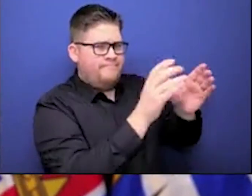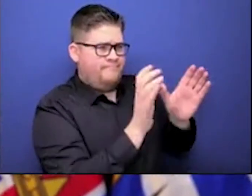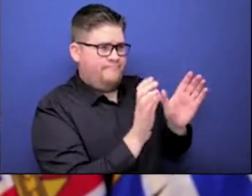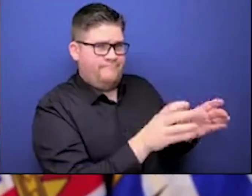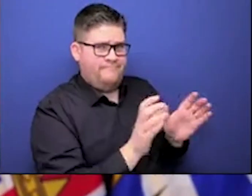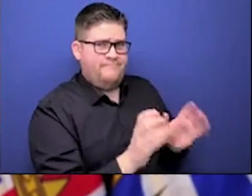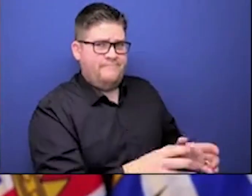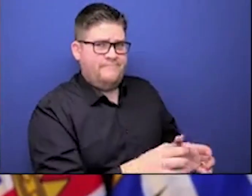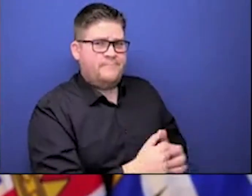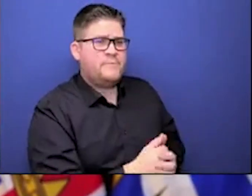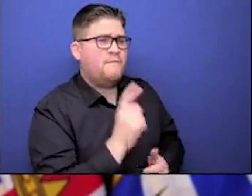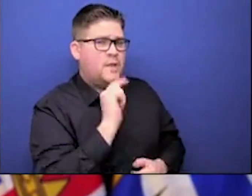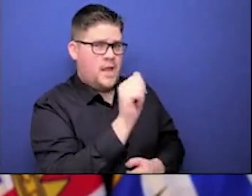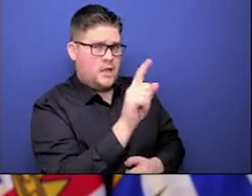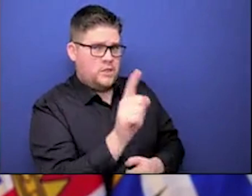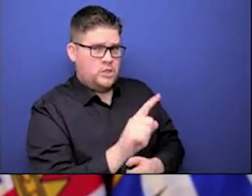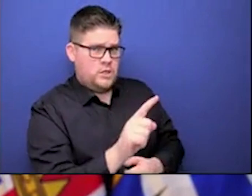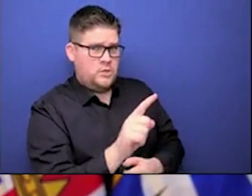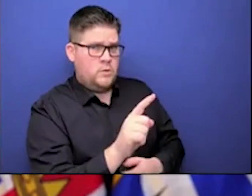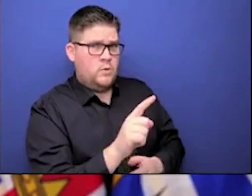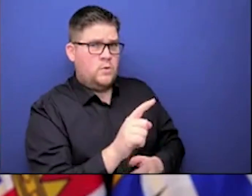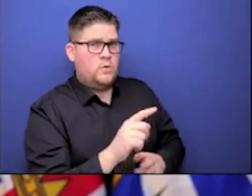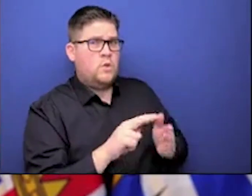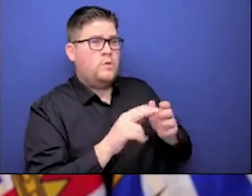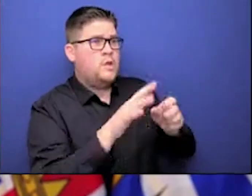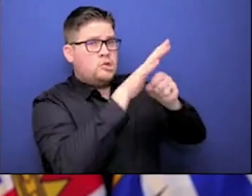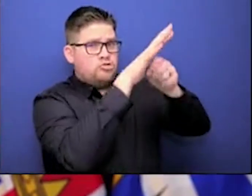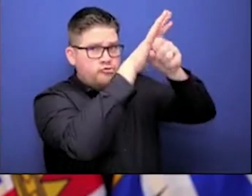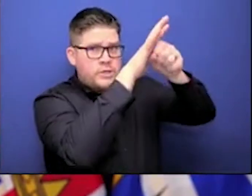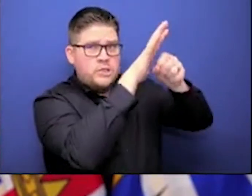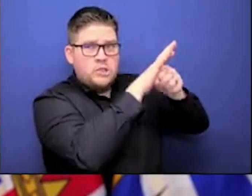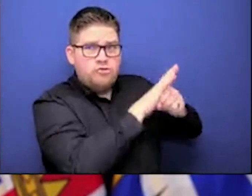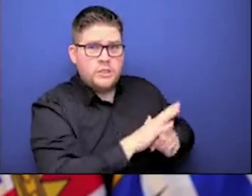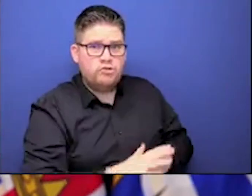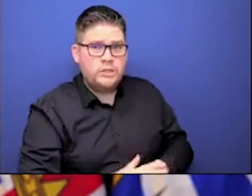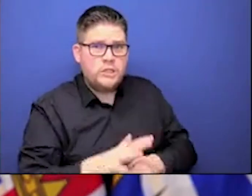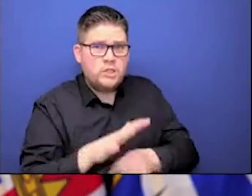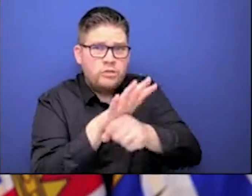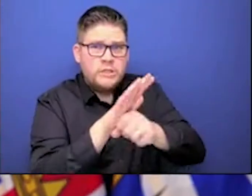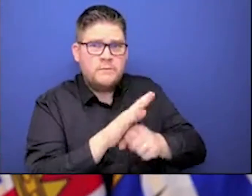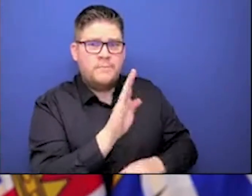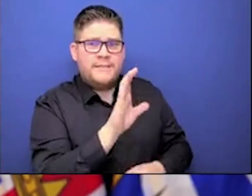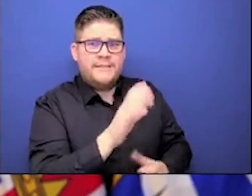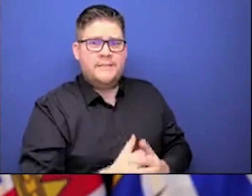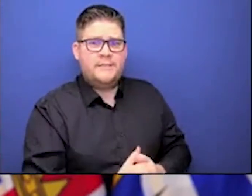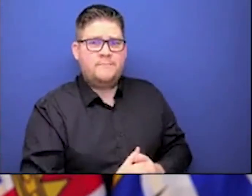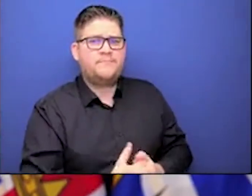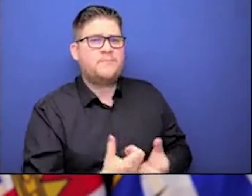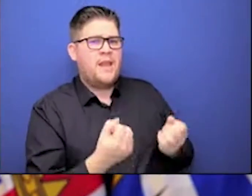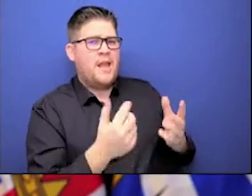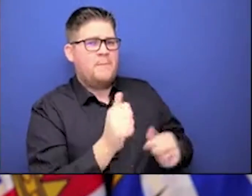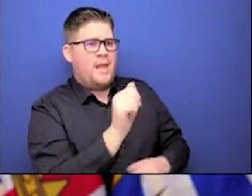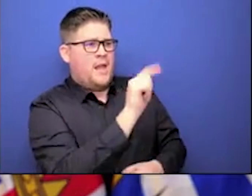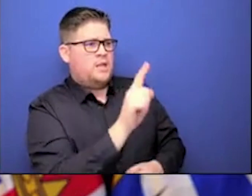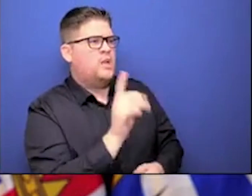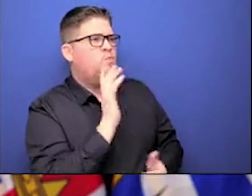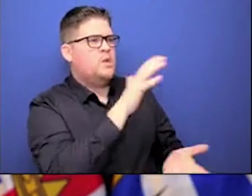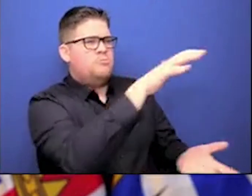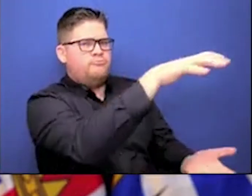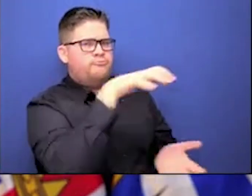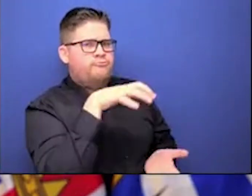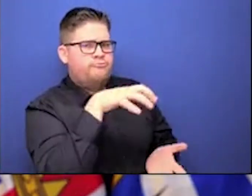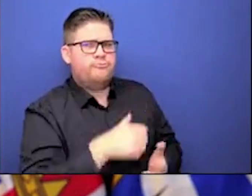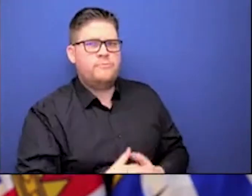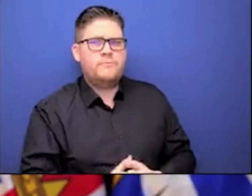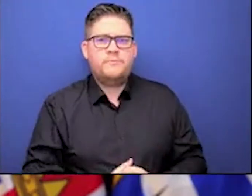of clusters, and how many AstraZeneca vaccines are we expecting to receive with this expiration date of the end